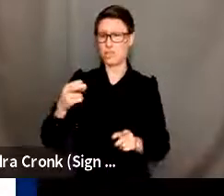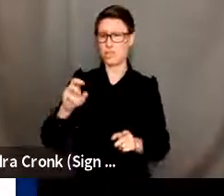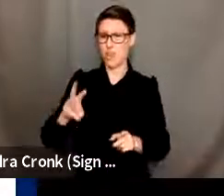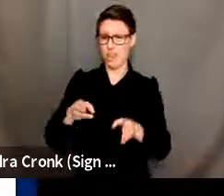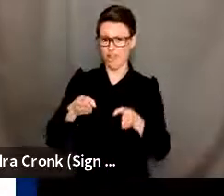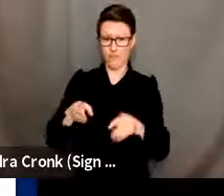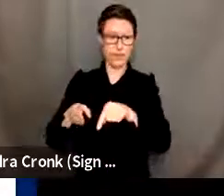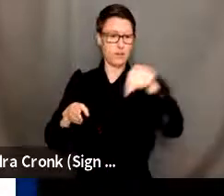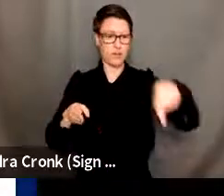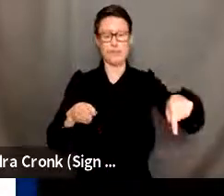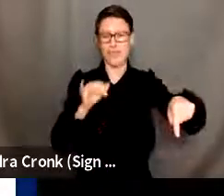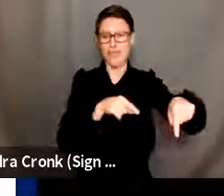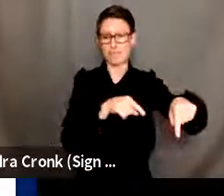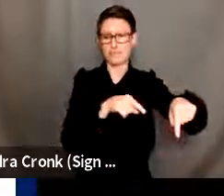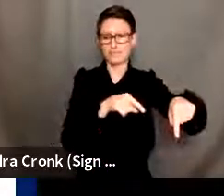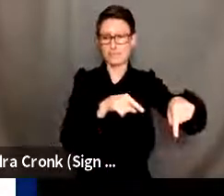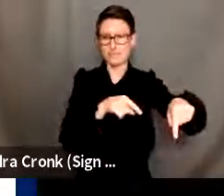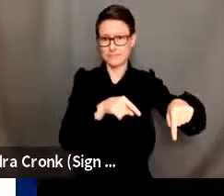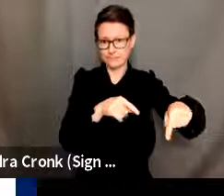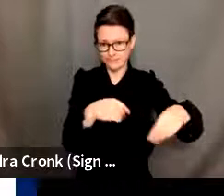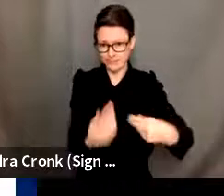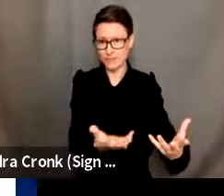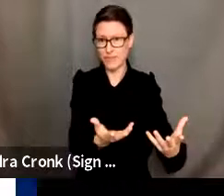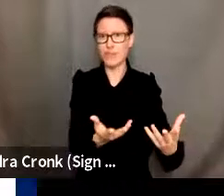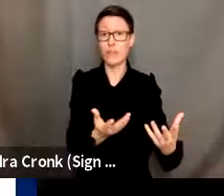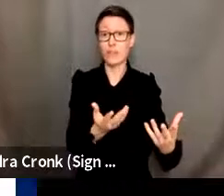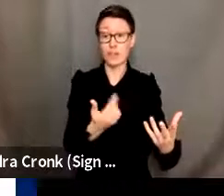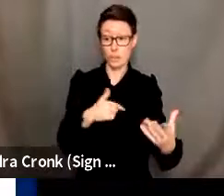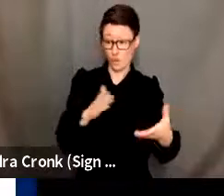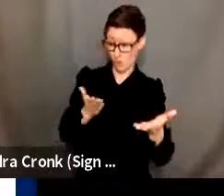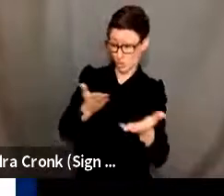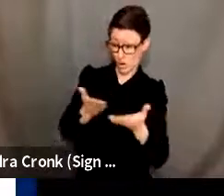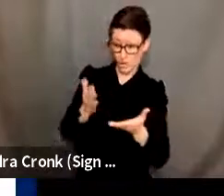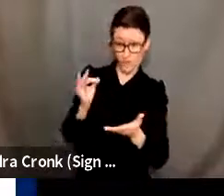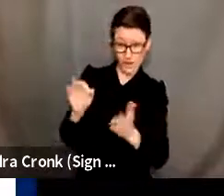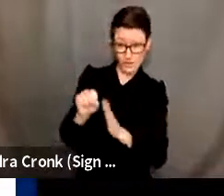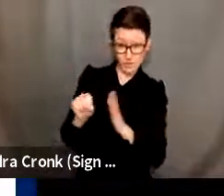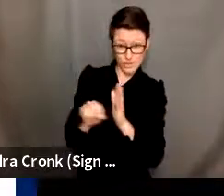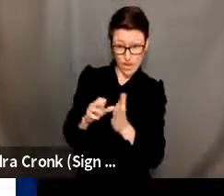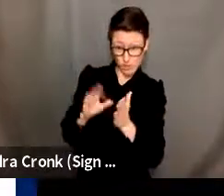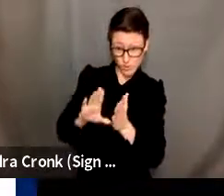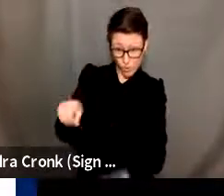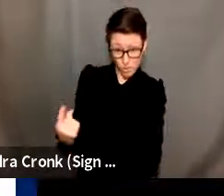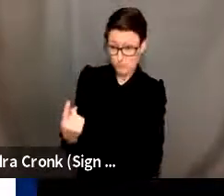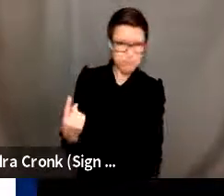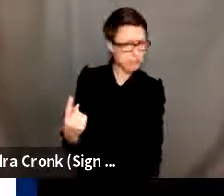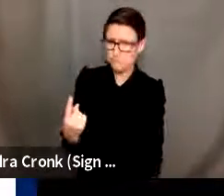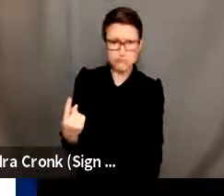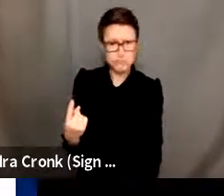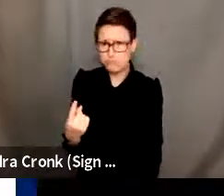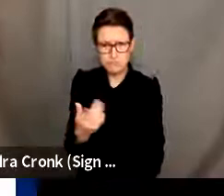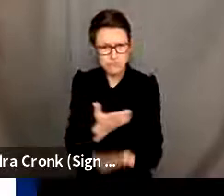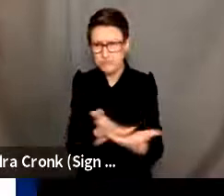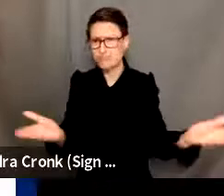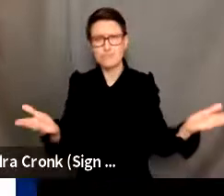not exclusively for Fresno State students. Anybody is welcome to come and volunteer, or who's in